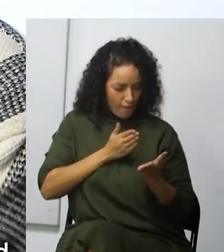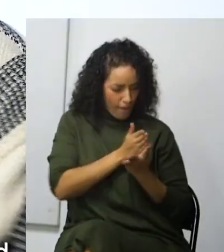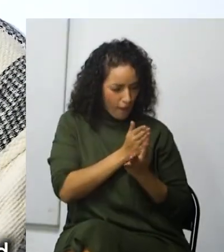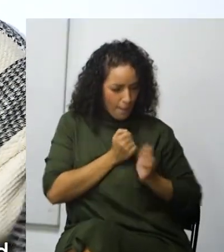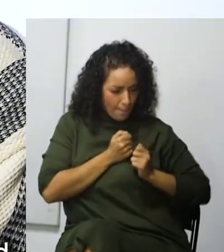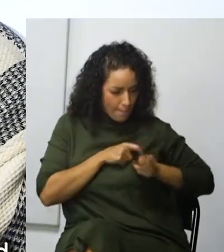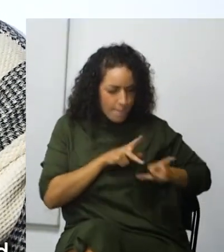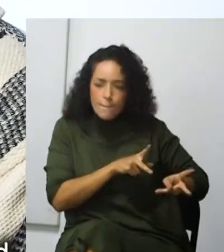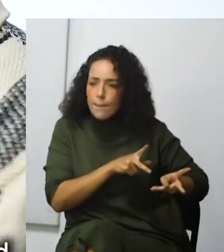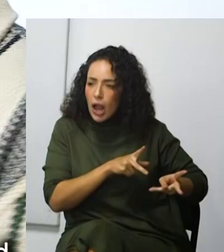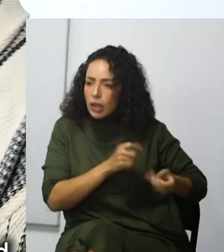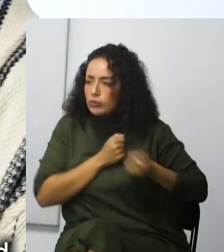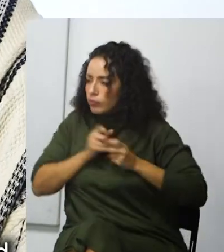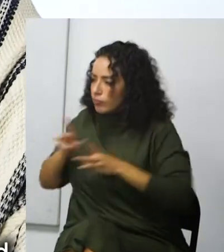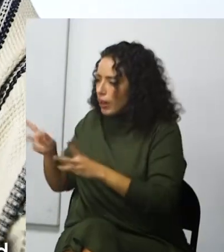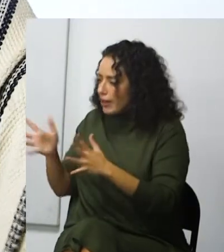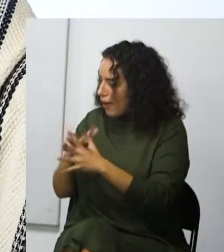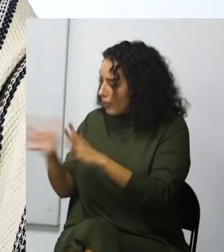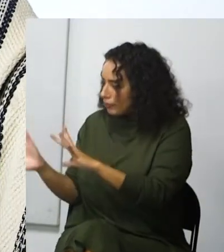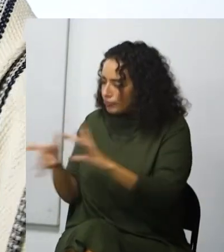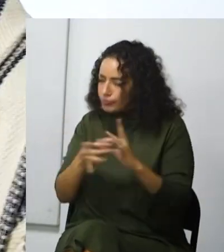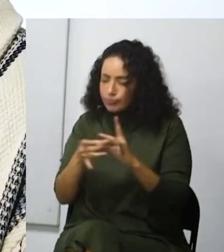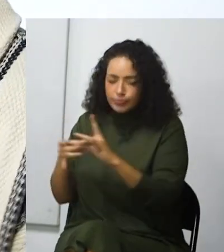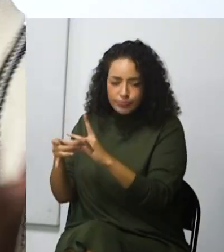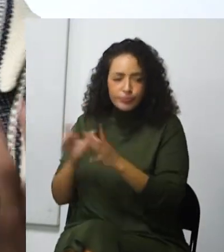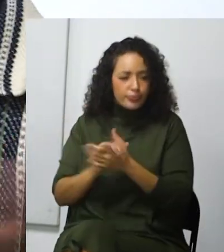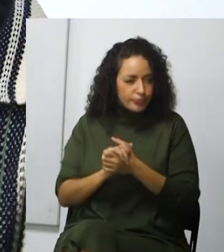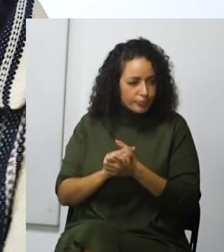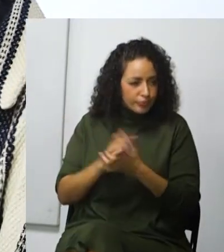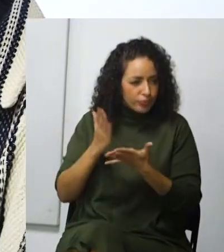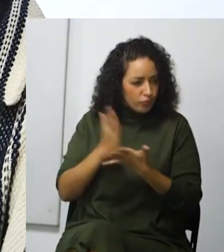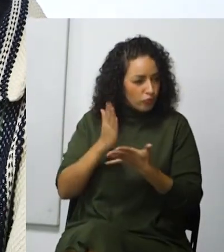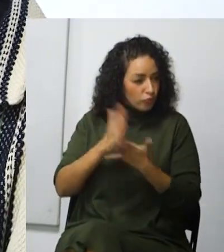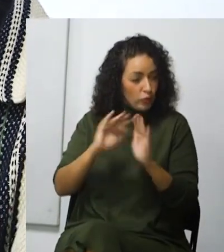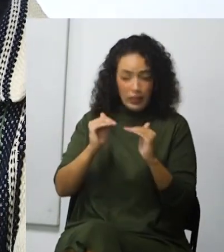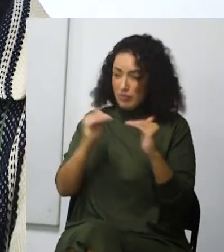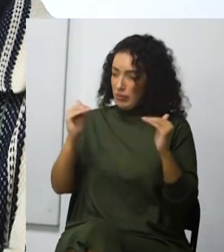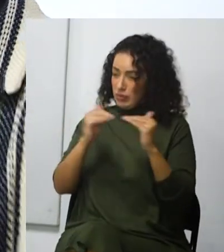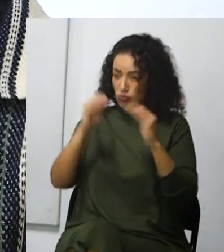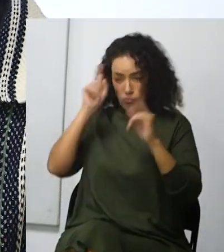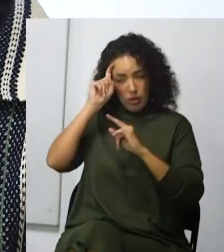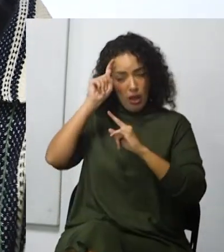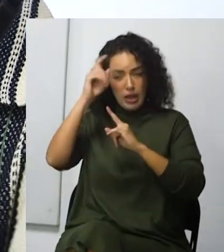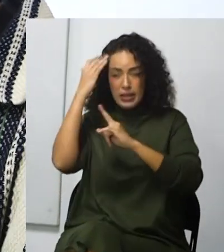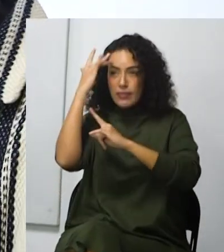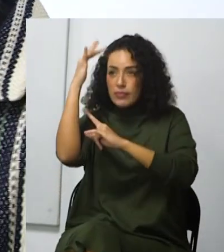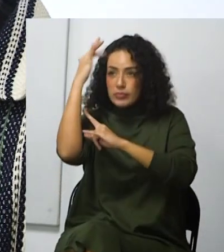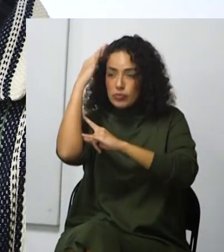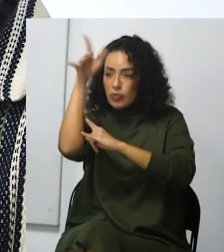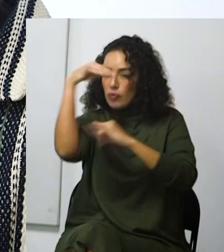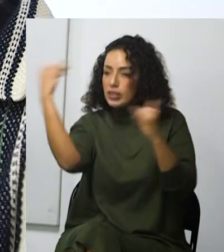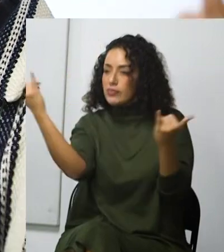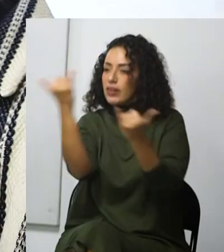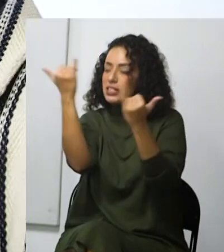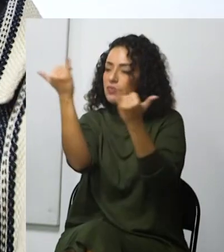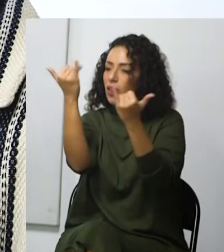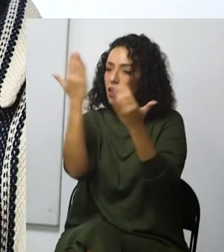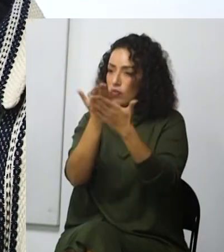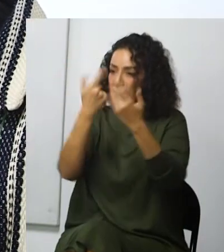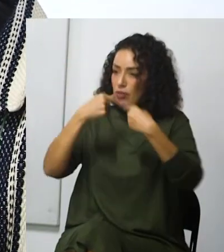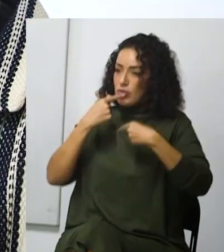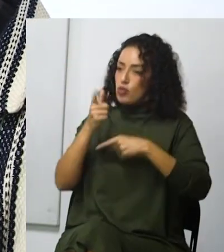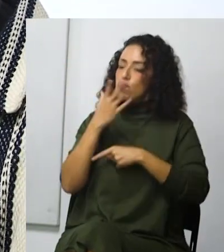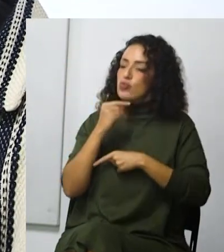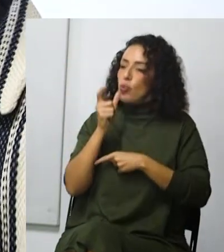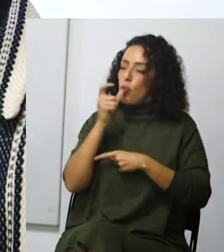about, you know, where do our dreams conflict and where do they align? I think that really aligns with this festival, right? The whole idea of rehearsal is about iteration. And so we need iterations of